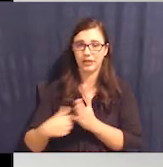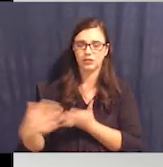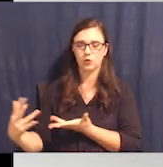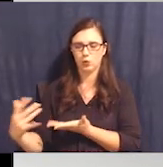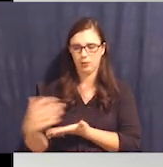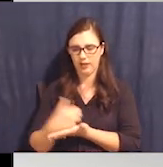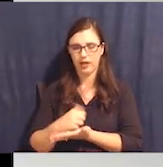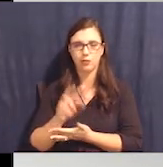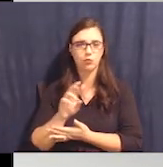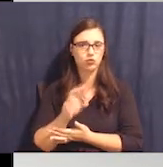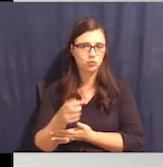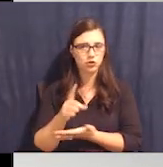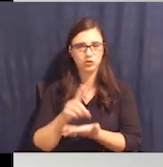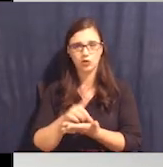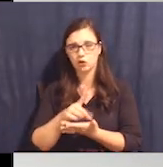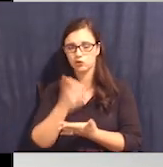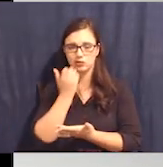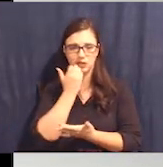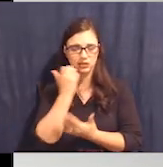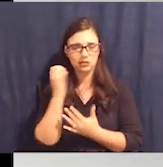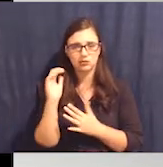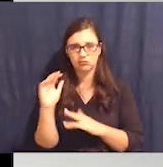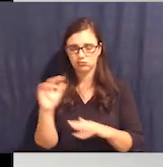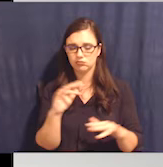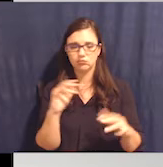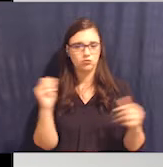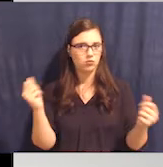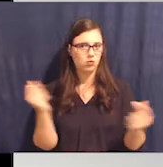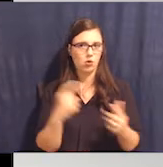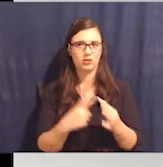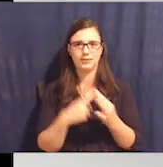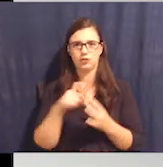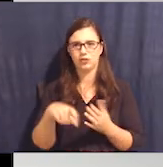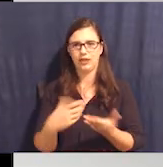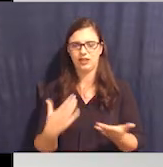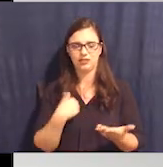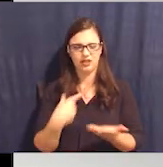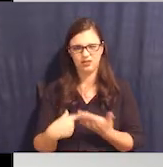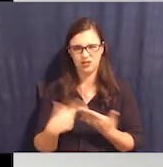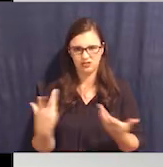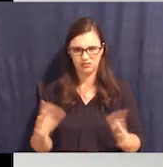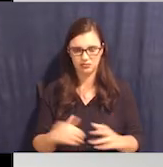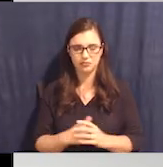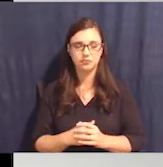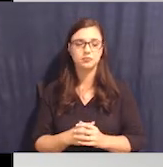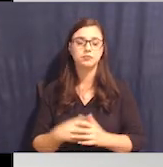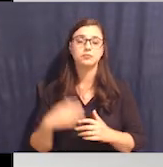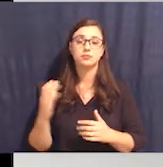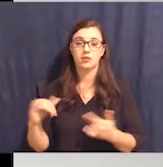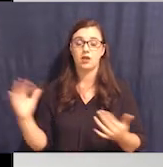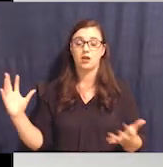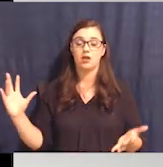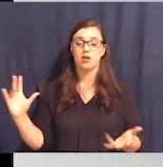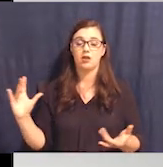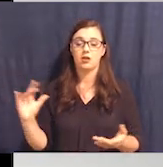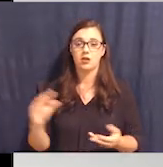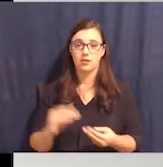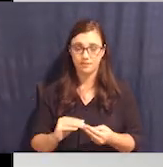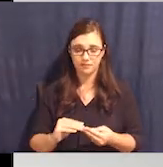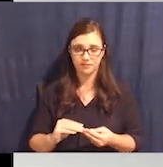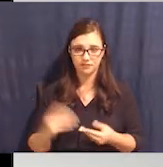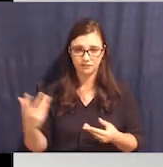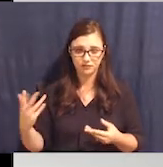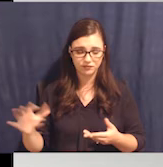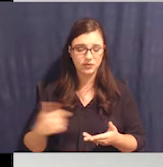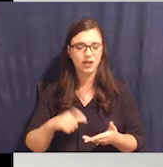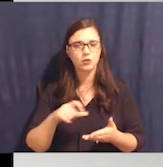medical expenses, your prescriptions, doctors, dentists, and all these special need things I discussed. You add them all up. Then